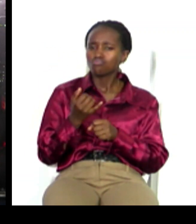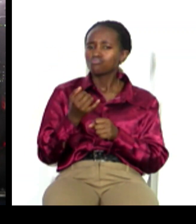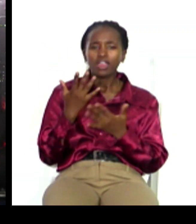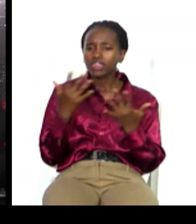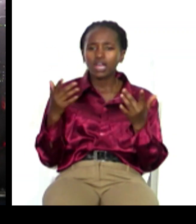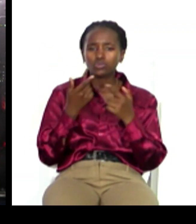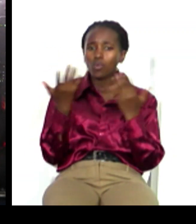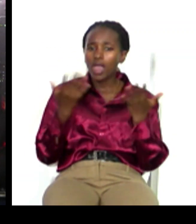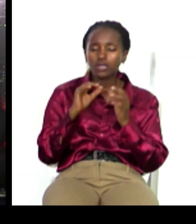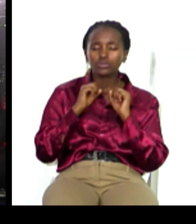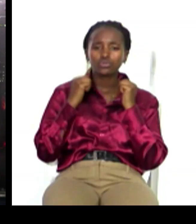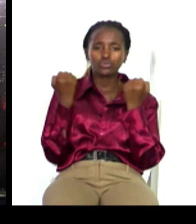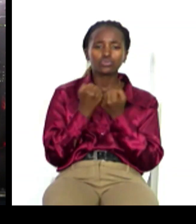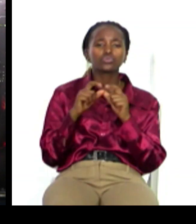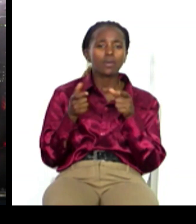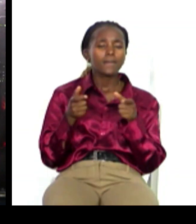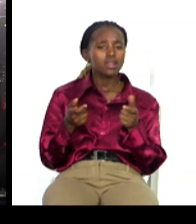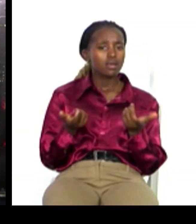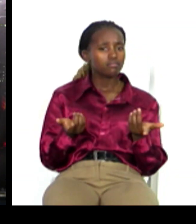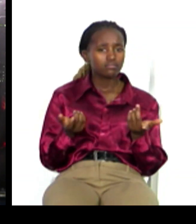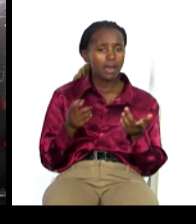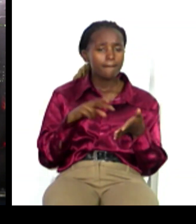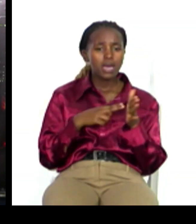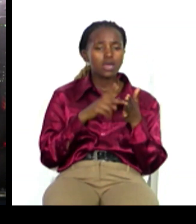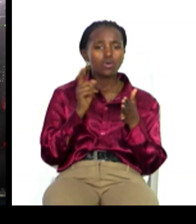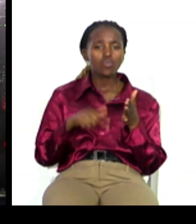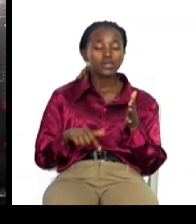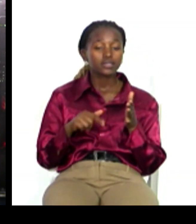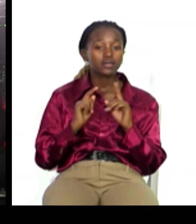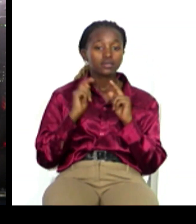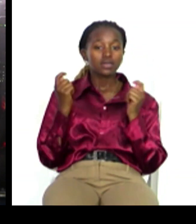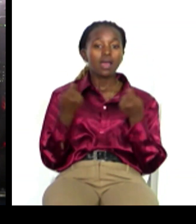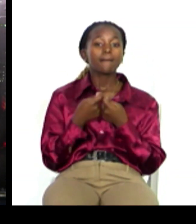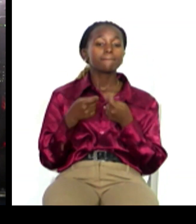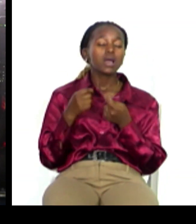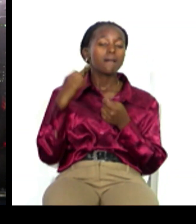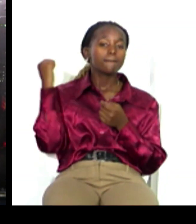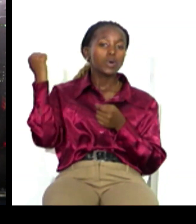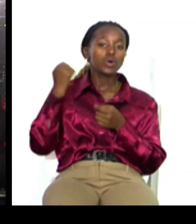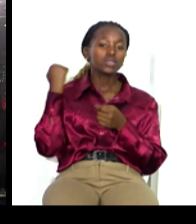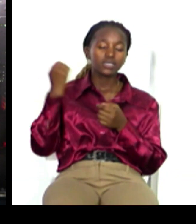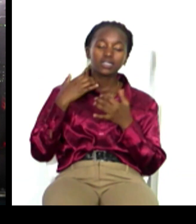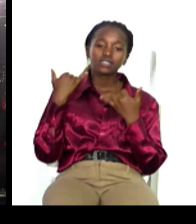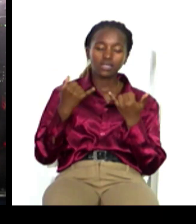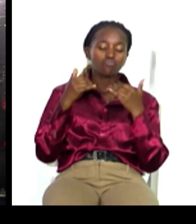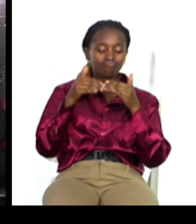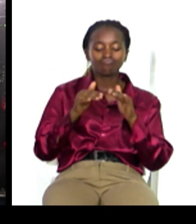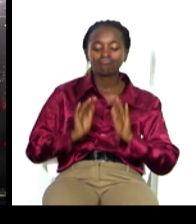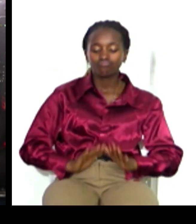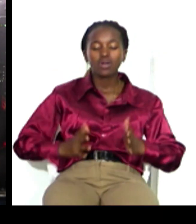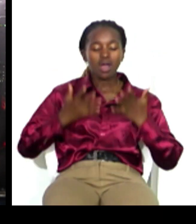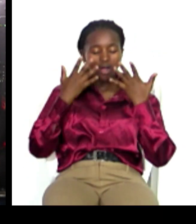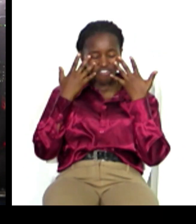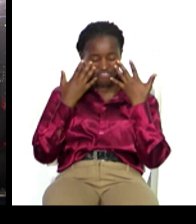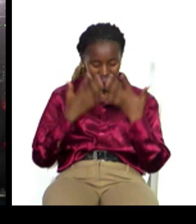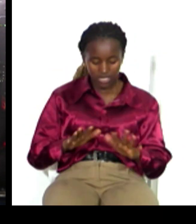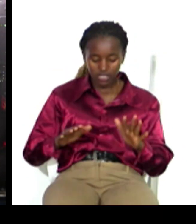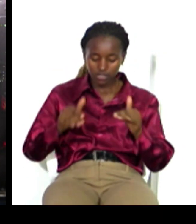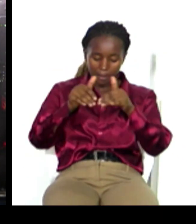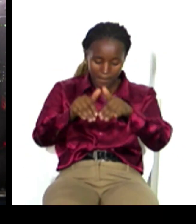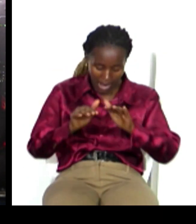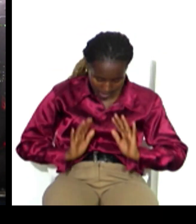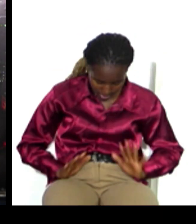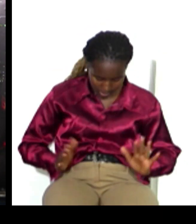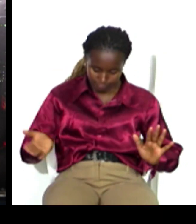Uliona? Right. Yeah, right. It means that tribal politics inaenda kuzikwa katika kaburi la sahau. Inaenda kuisha.